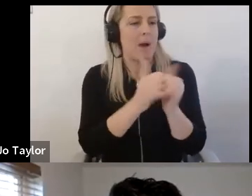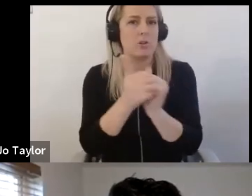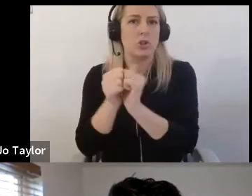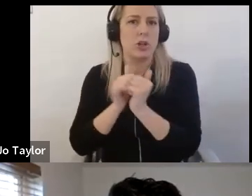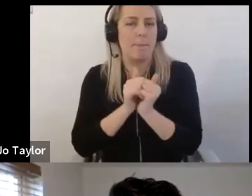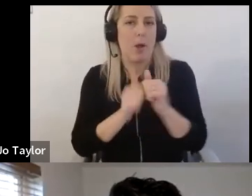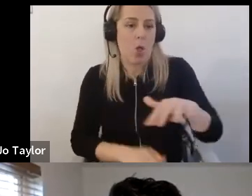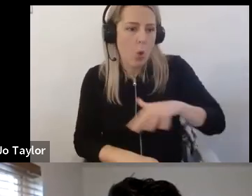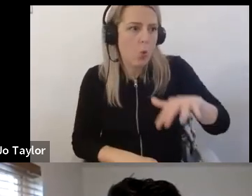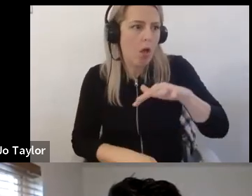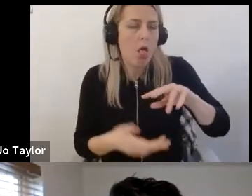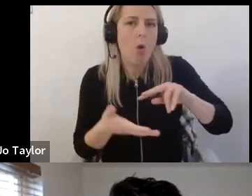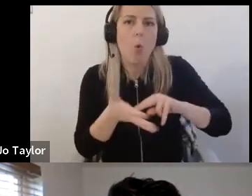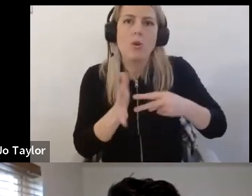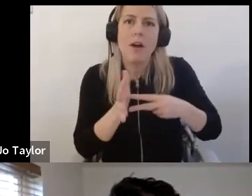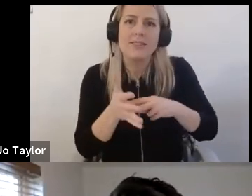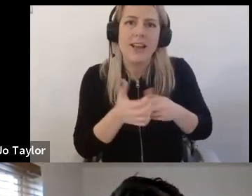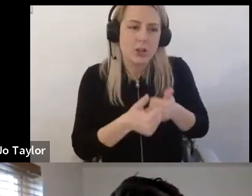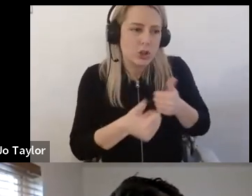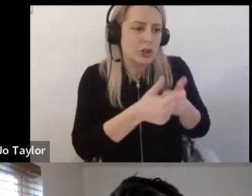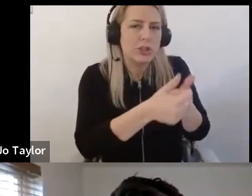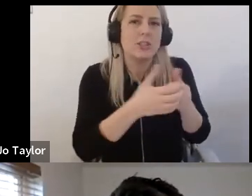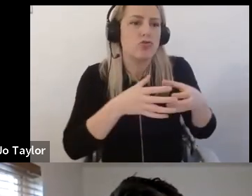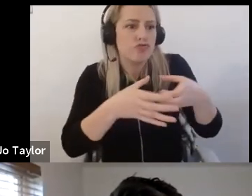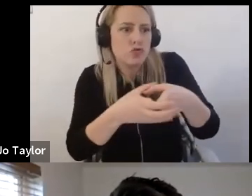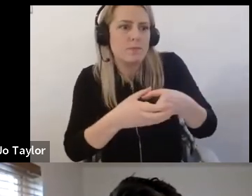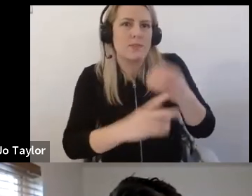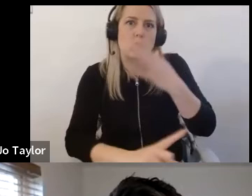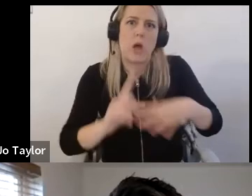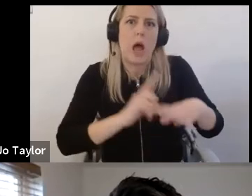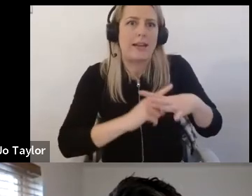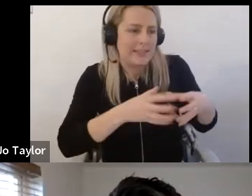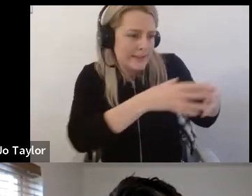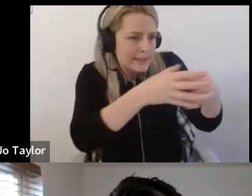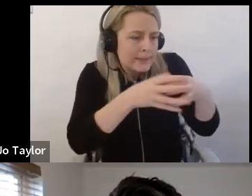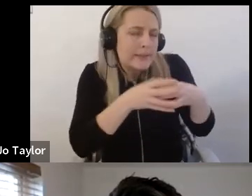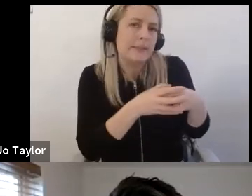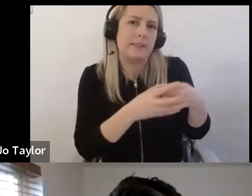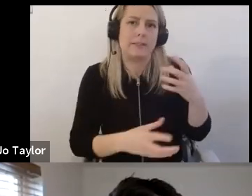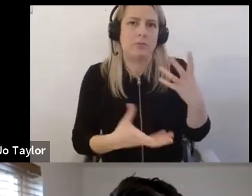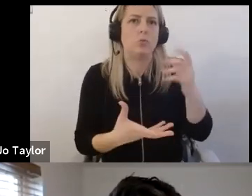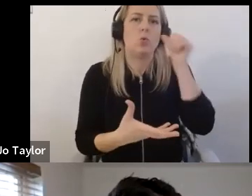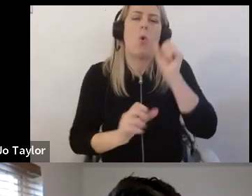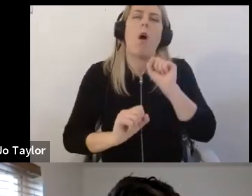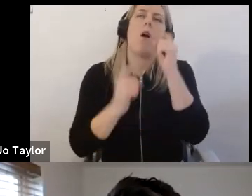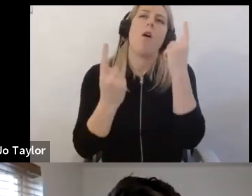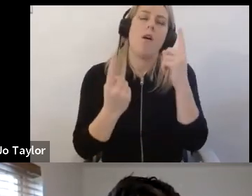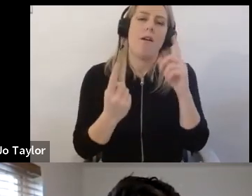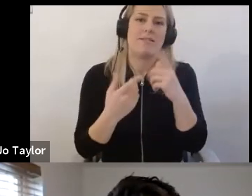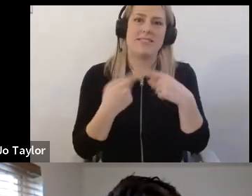civil society, et cetera, to get a real in-depth understanding of what works in different contexts.